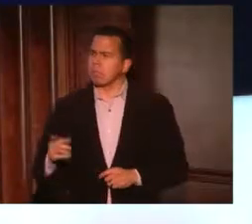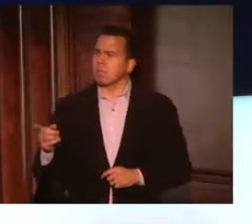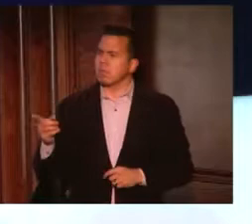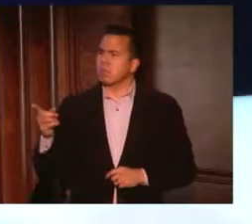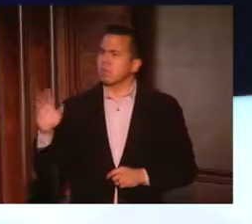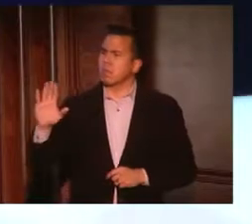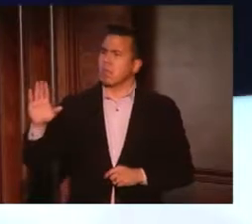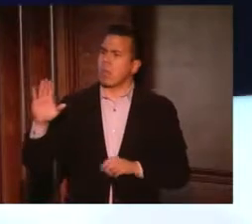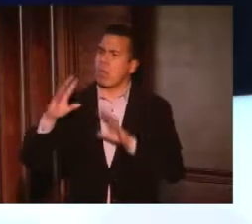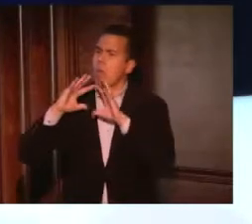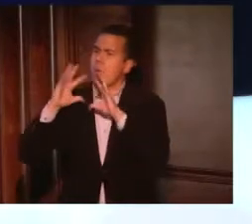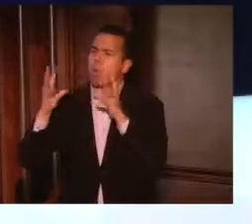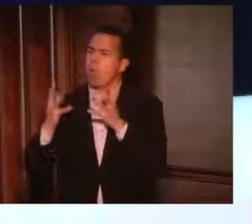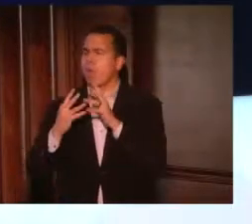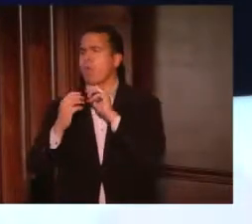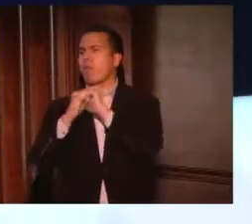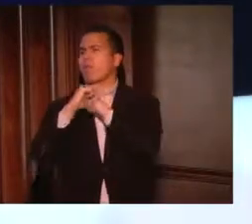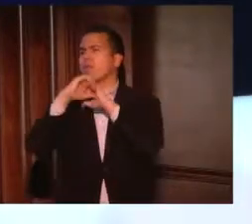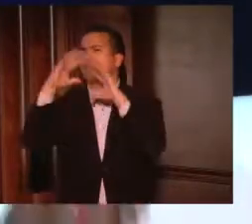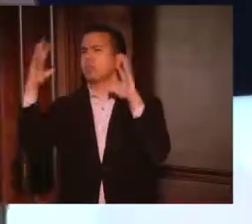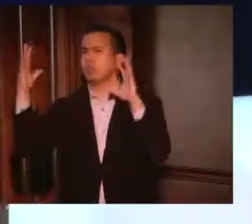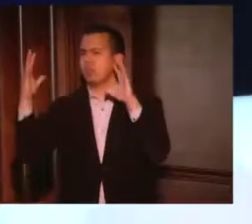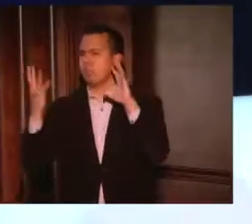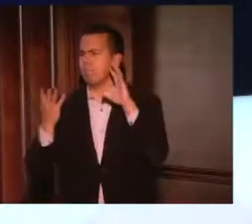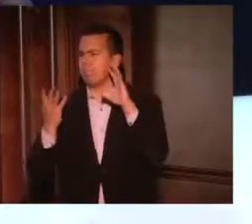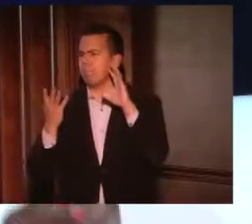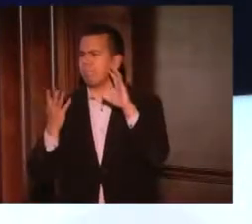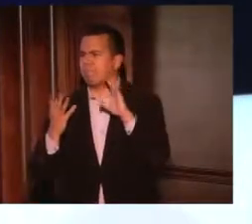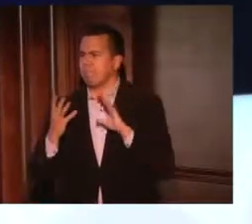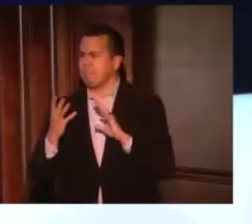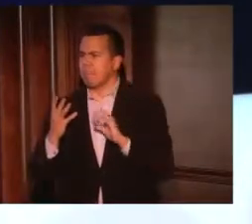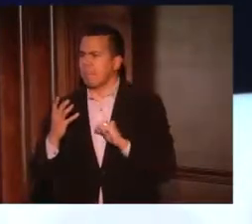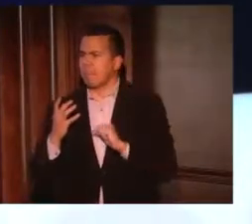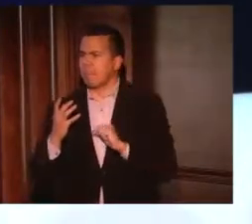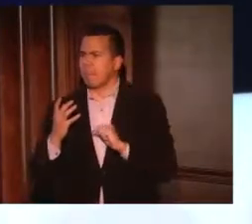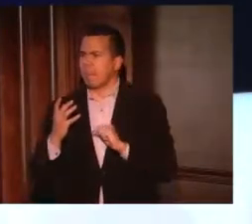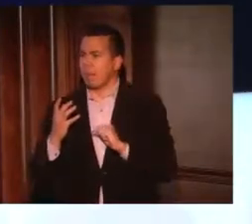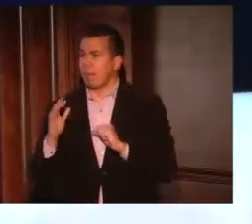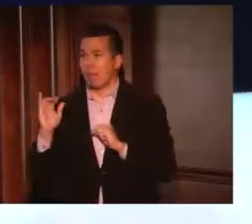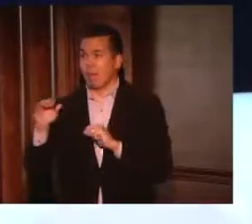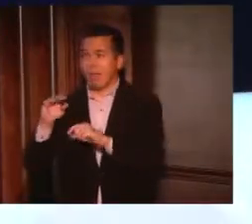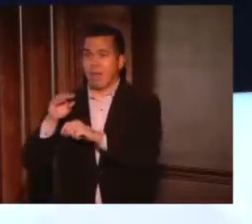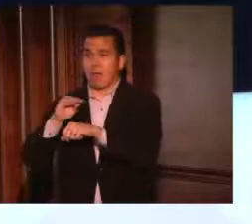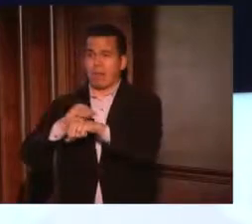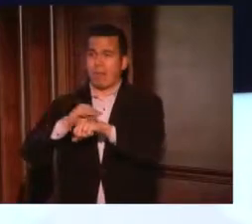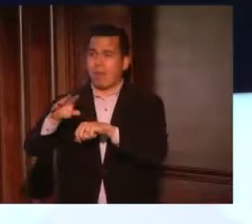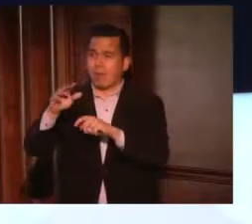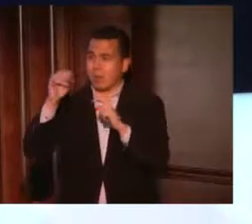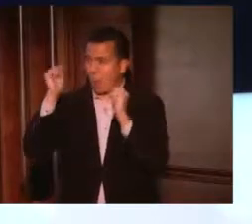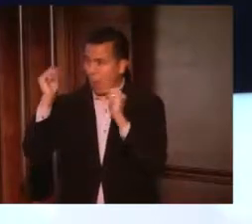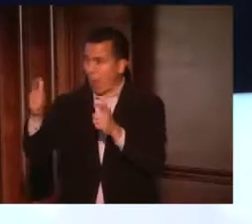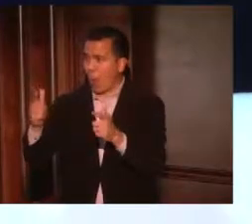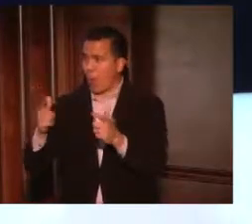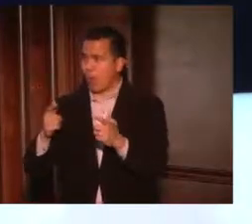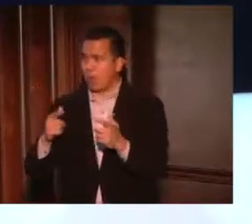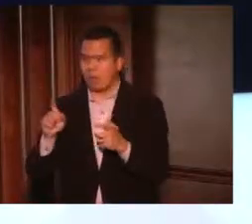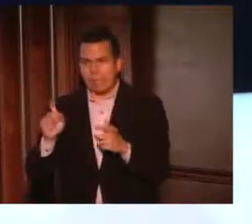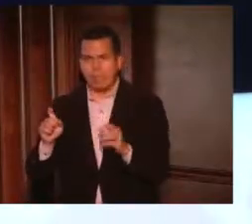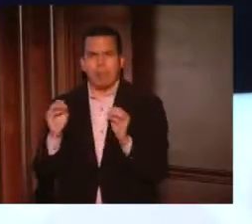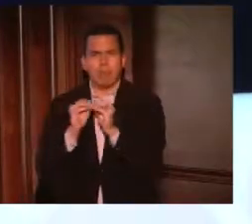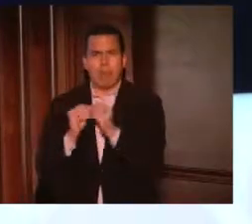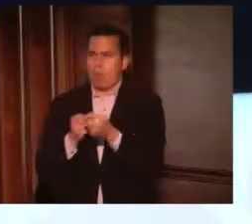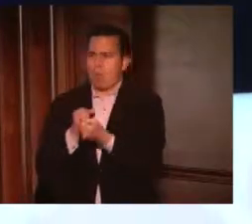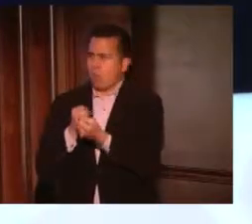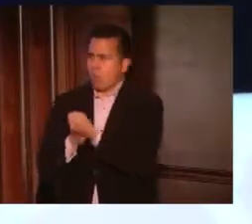So this is an issue that affects everyone everywhere. Mm-hmm. There isn't enough support, whether you're a friend, a